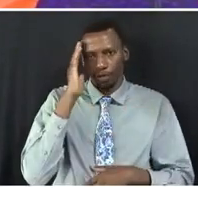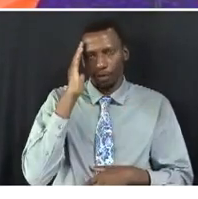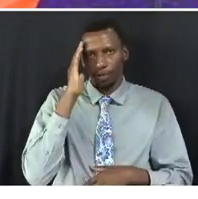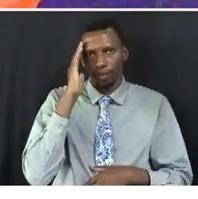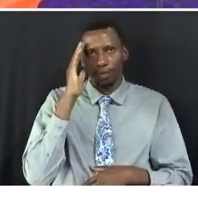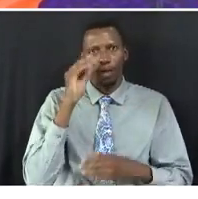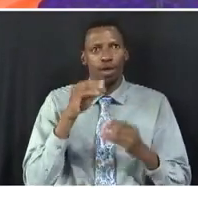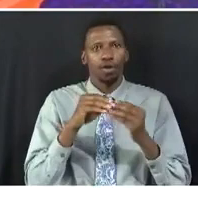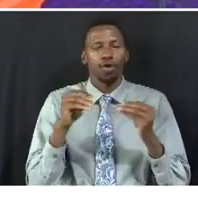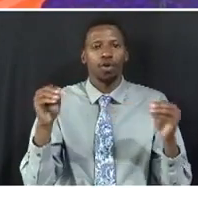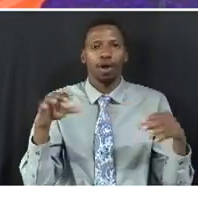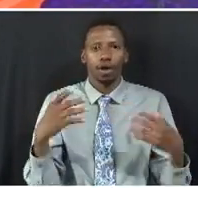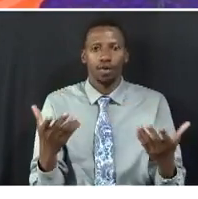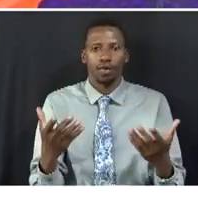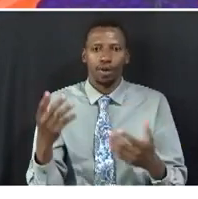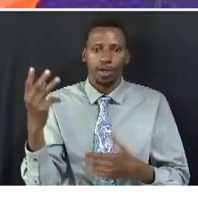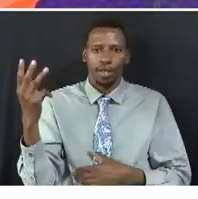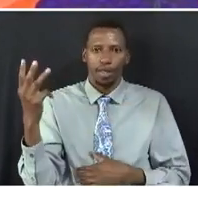For how long?